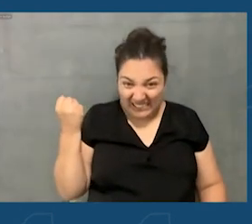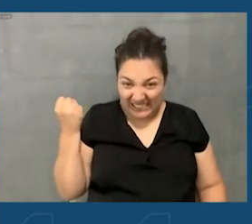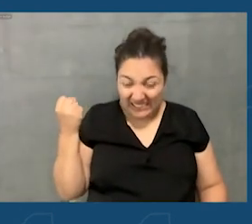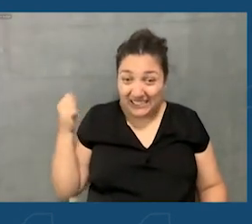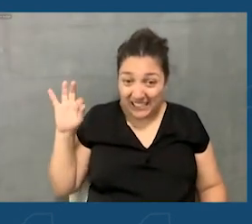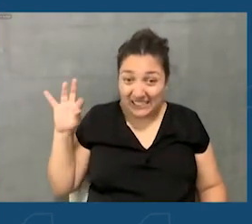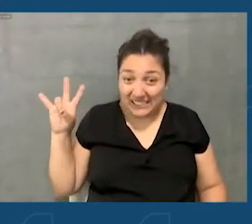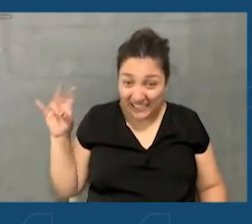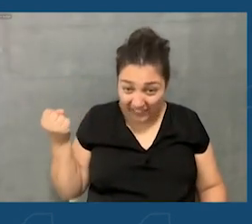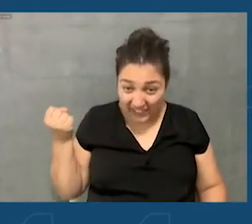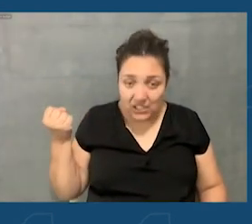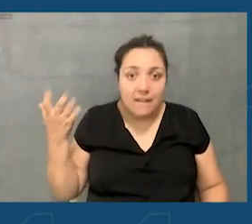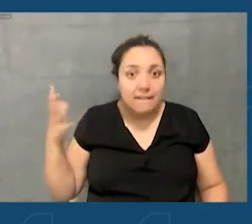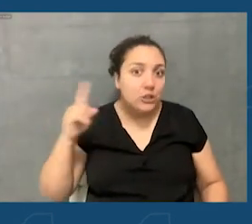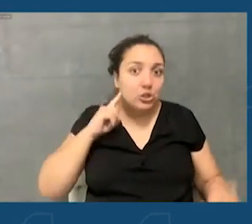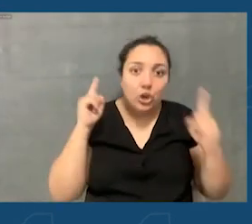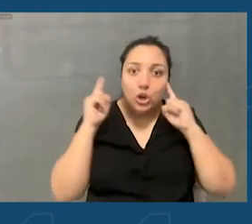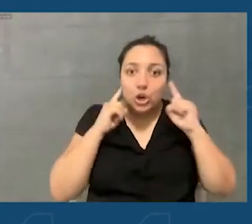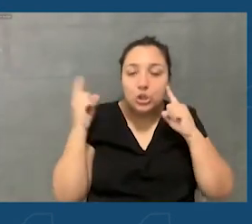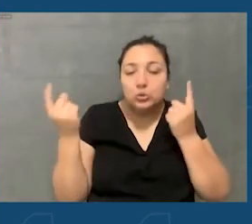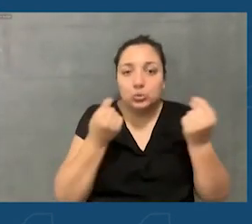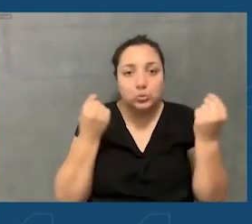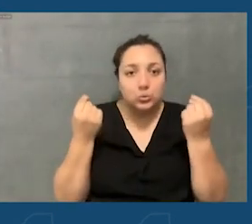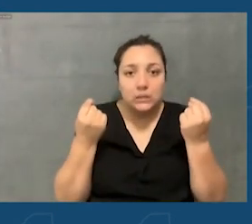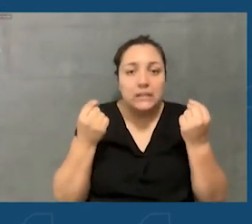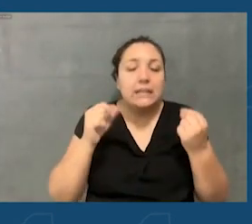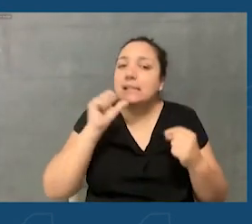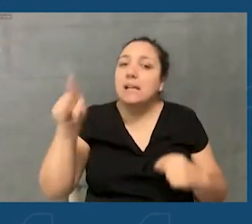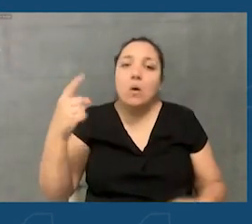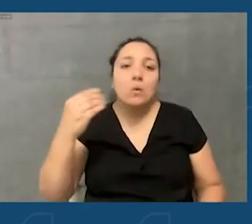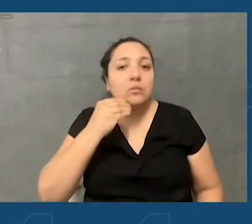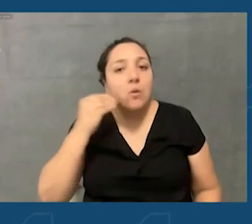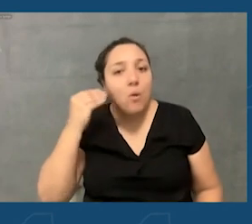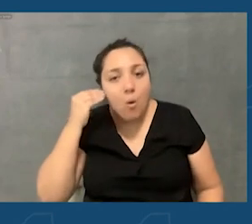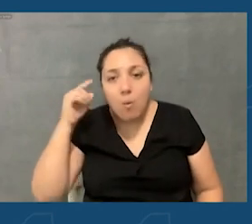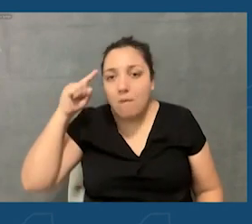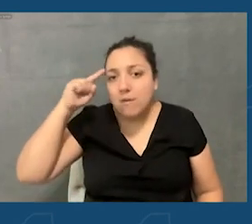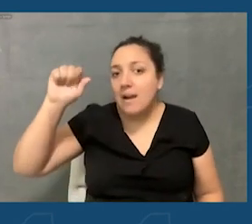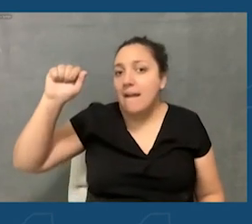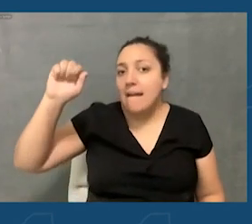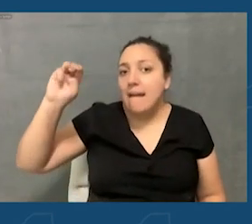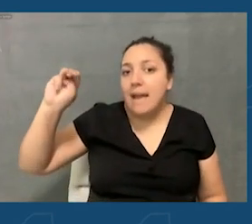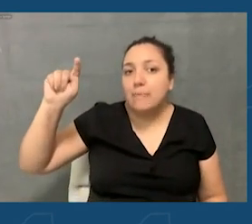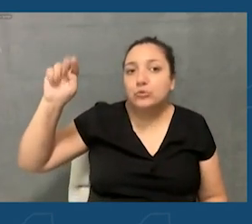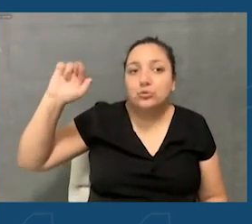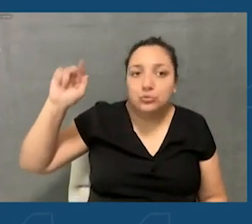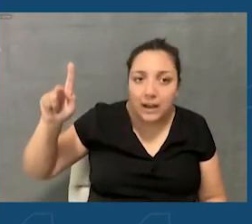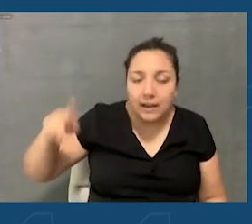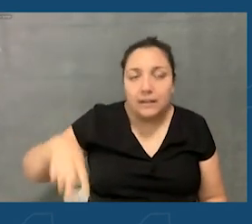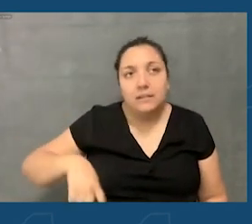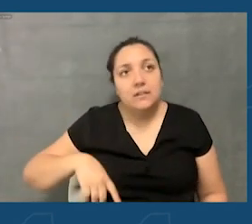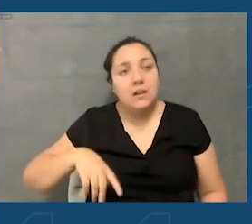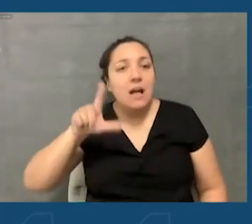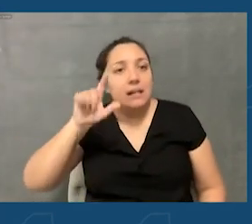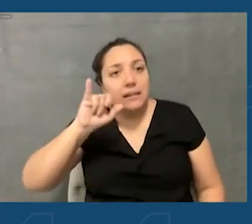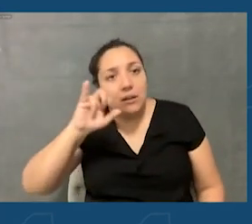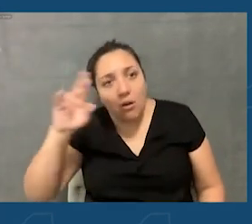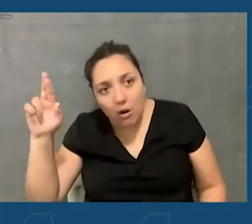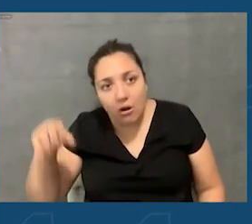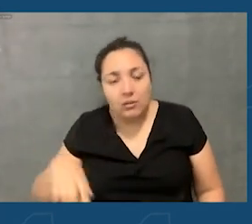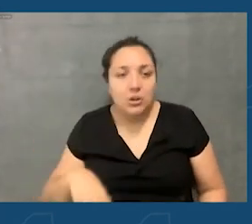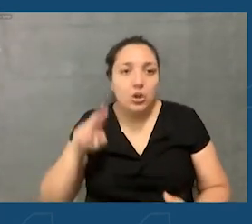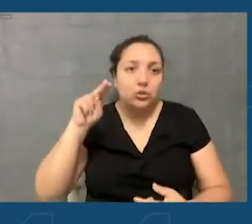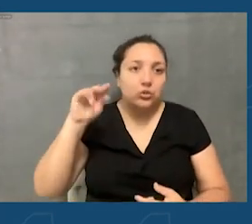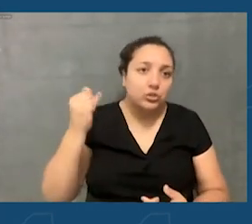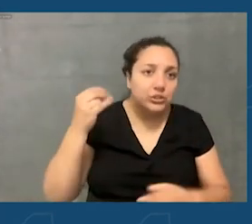what it does. And it's not just a home to Amtrak and the Long Island Railroad and New Jersey Transit and other railroads that have occasionally used